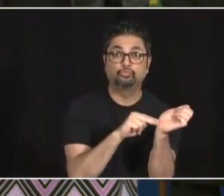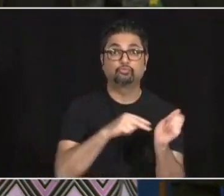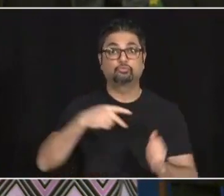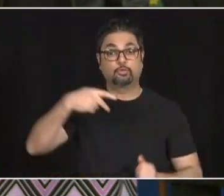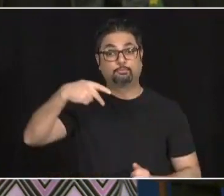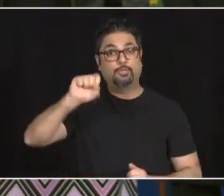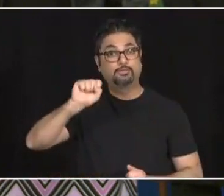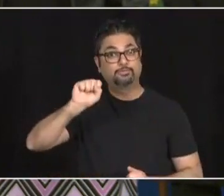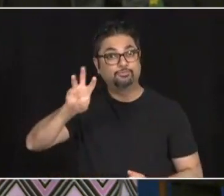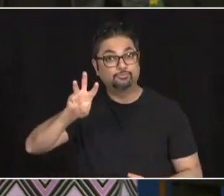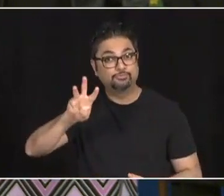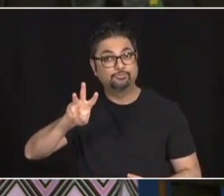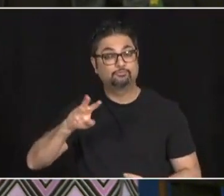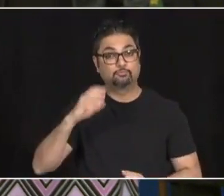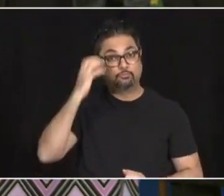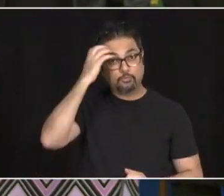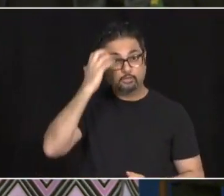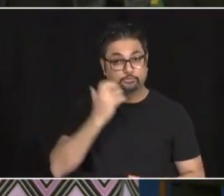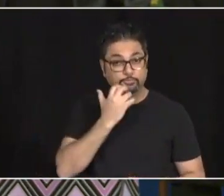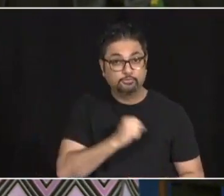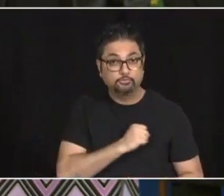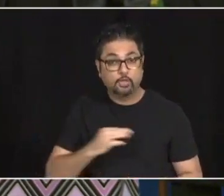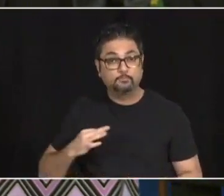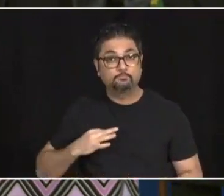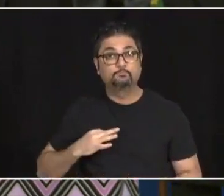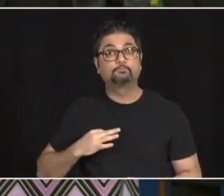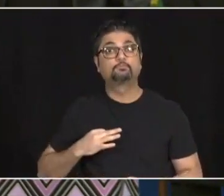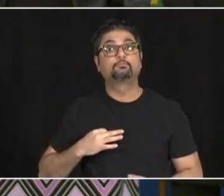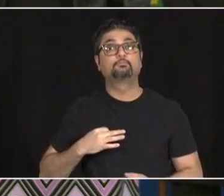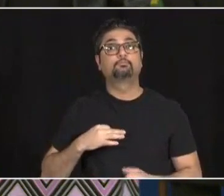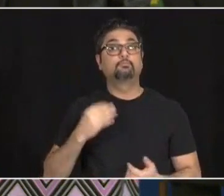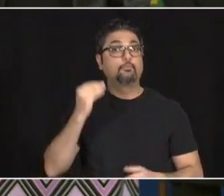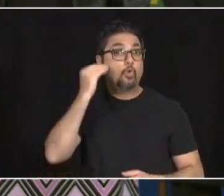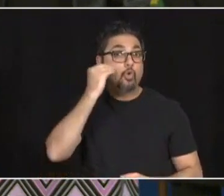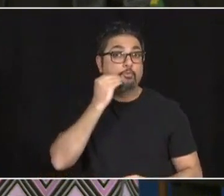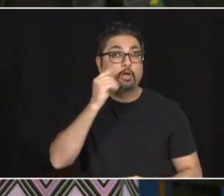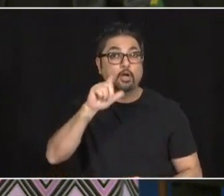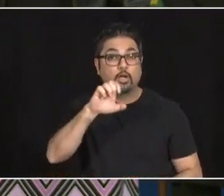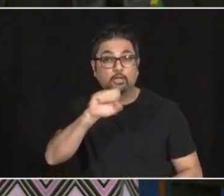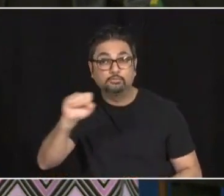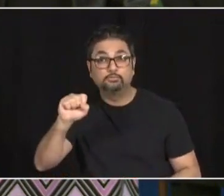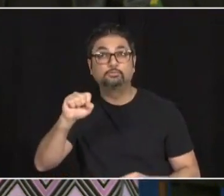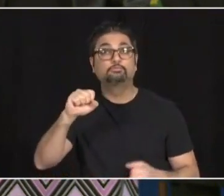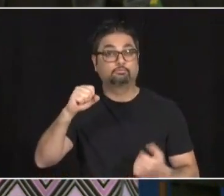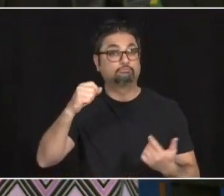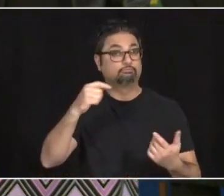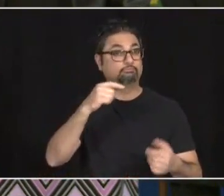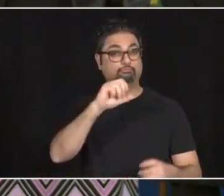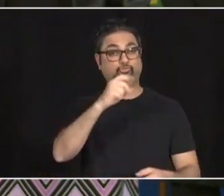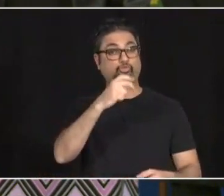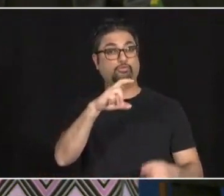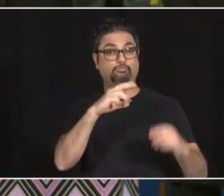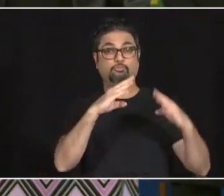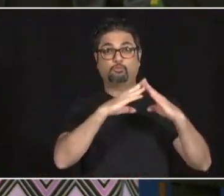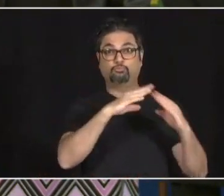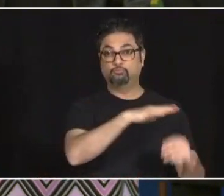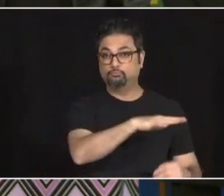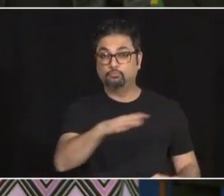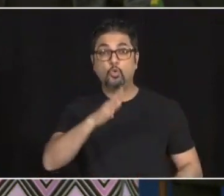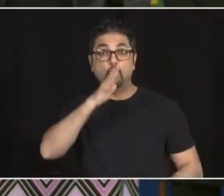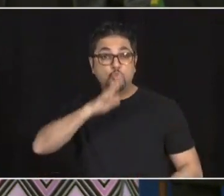our hospital staff, our staff at homeless shelters and women's shelters, and those looking after adults